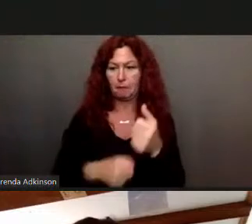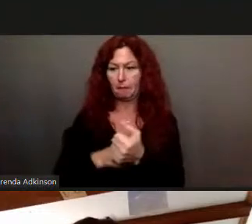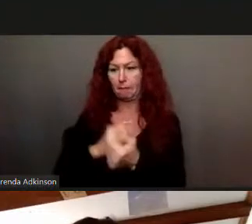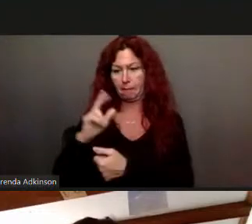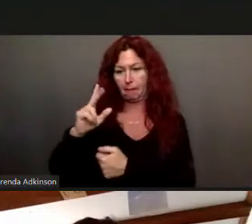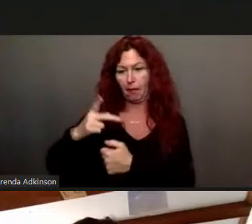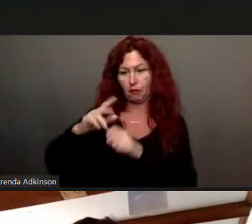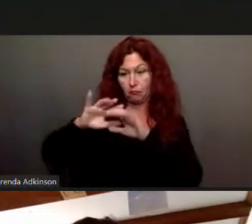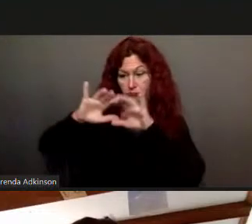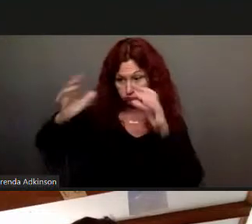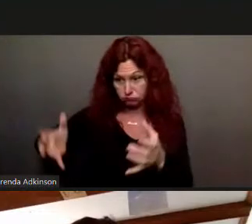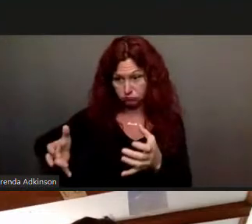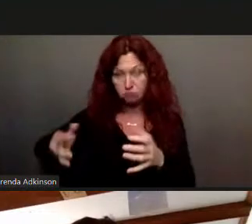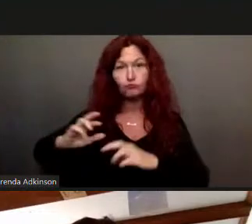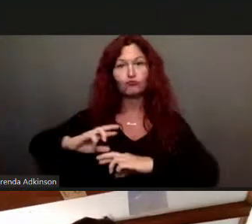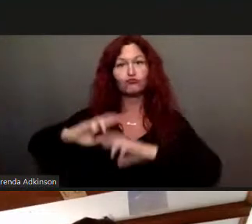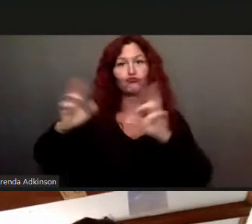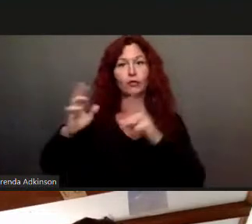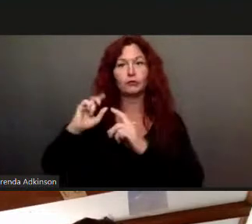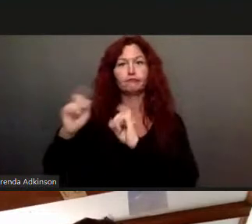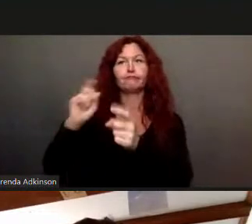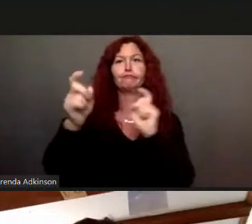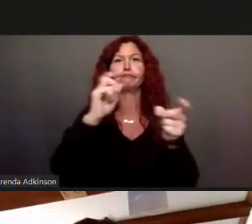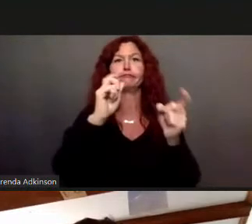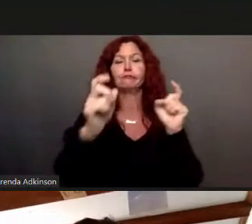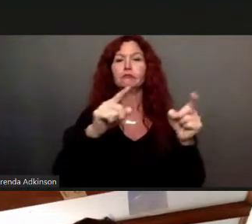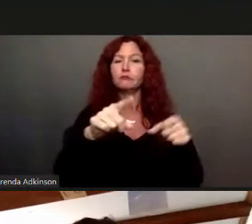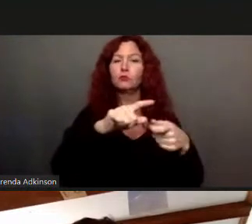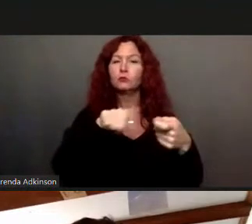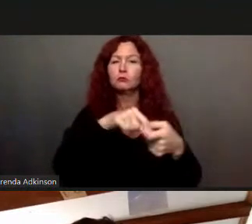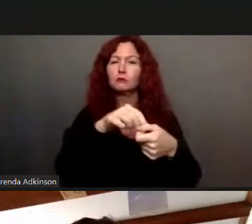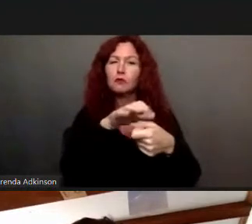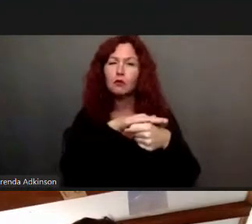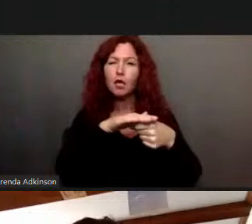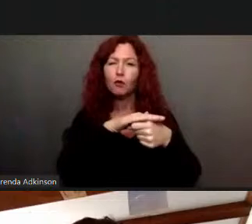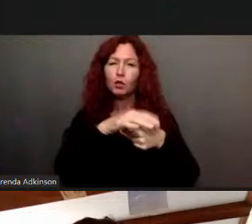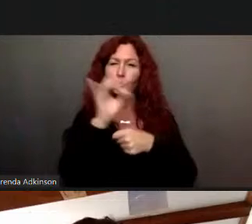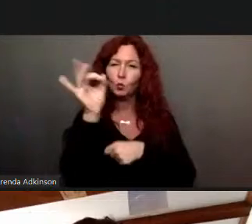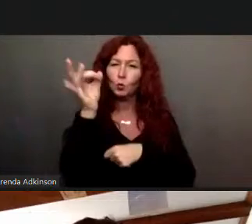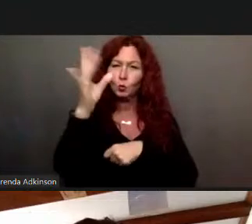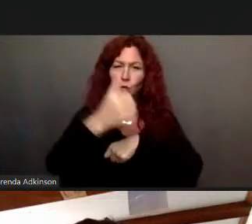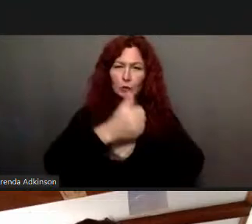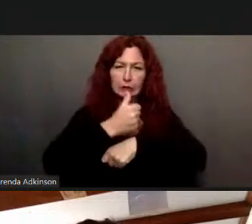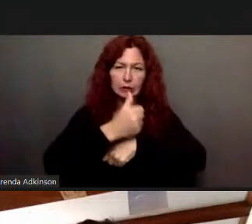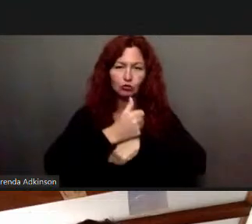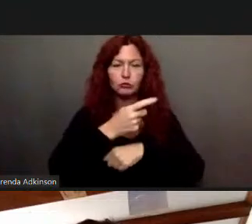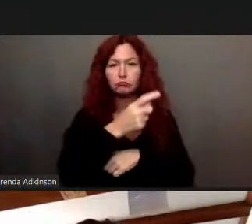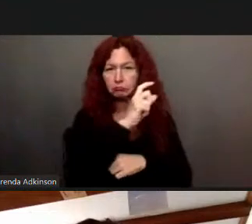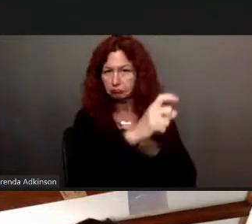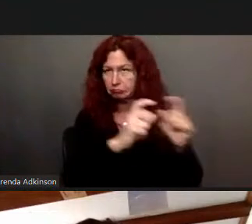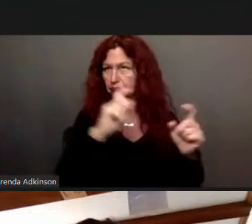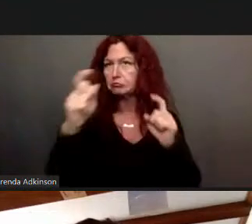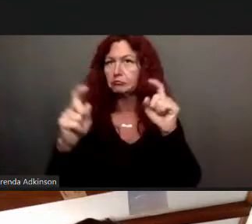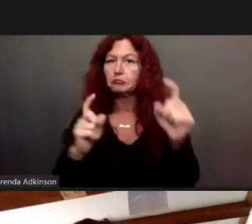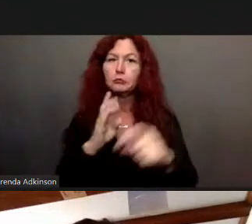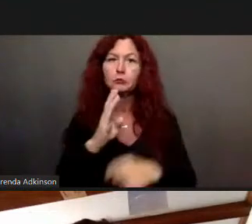to distribute to the hotspots for folks who may need PPE as a part of the